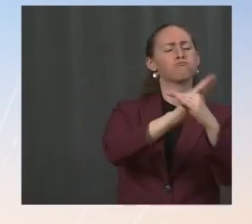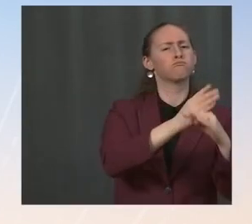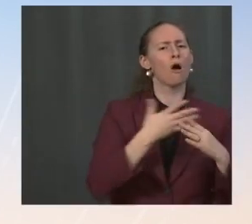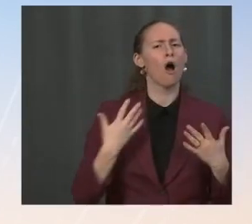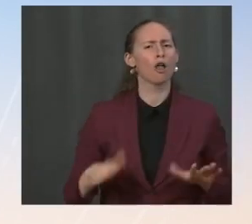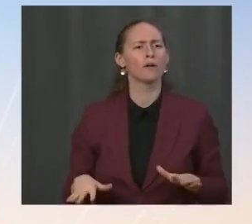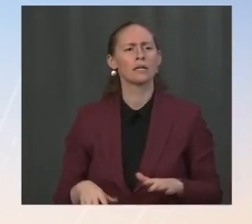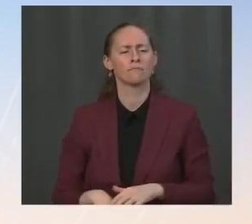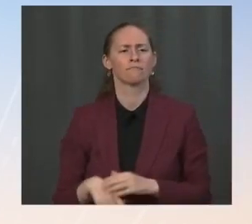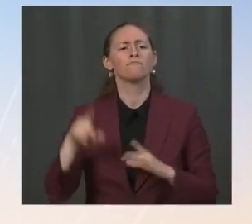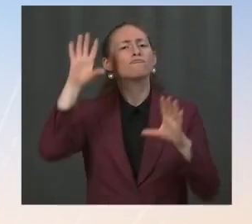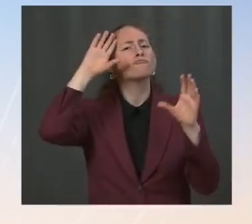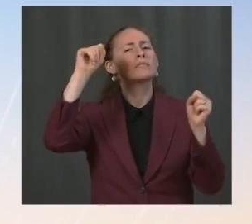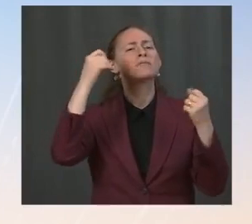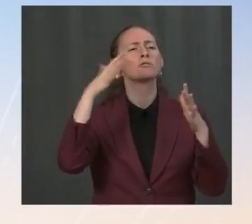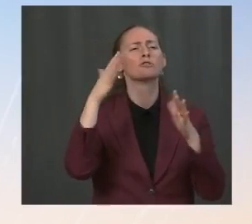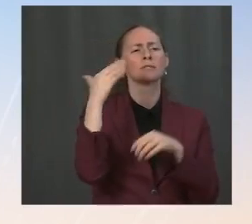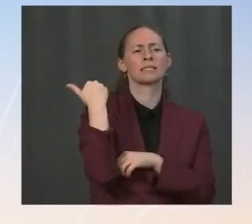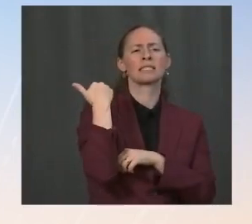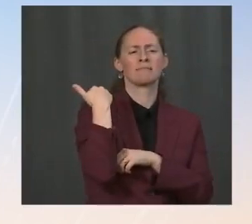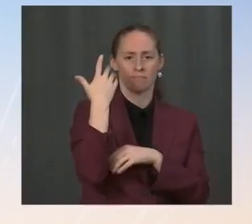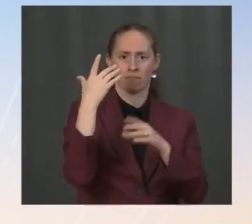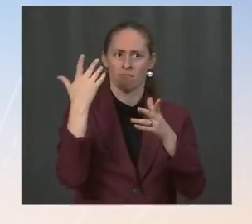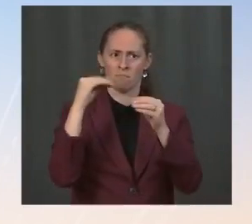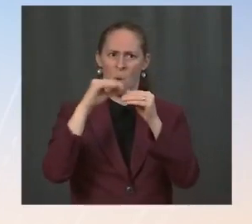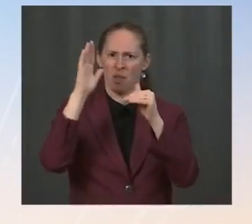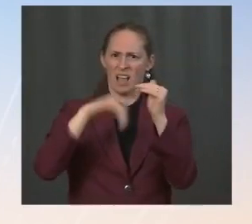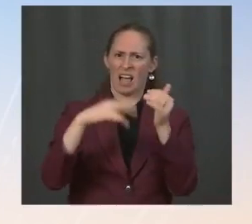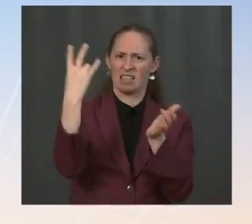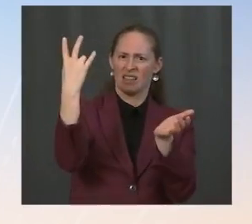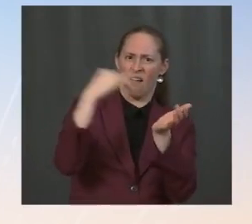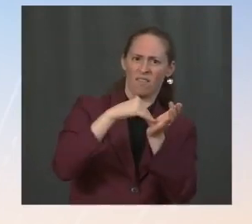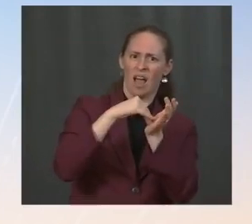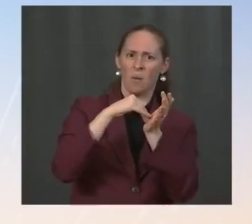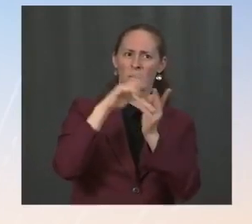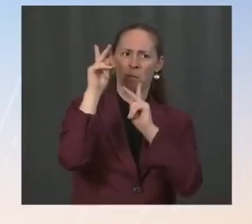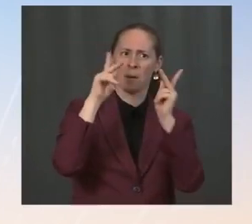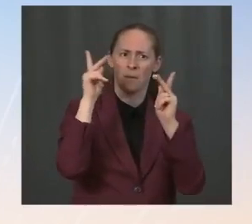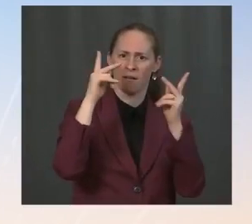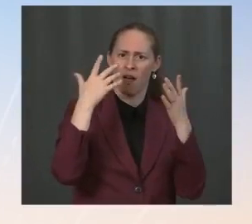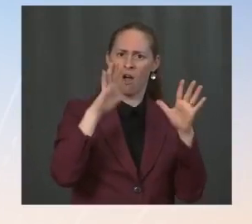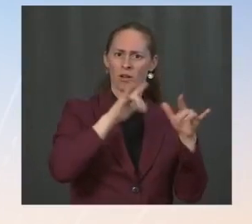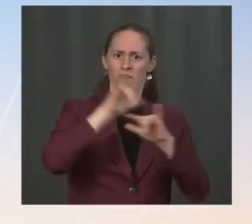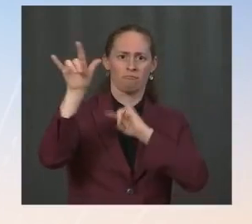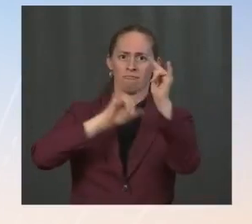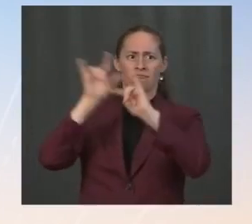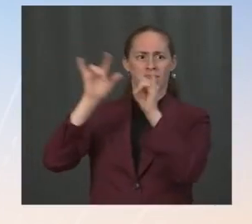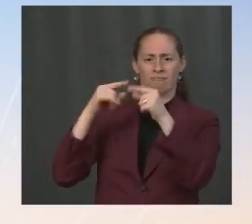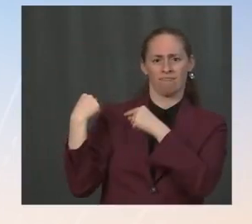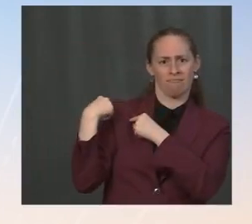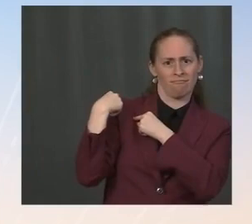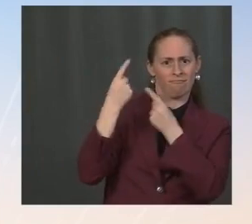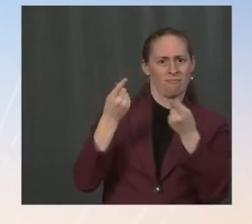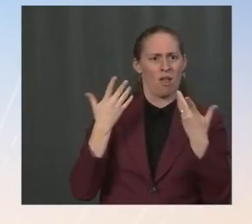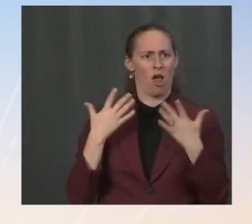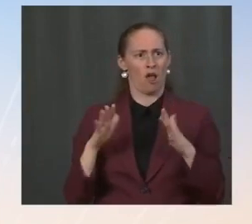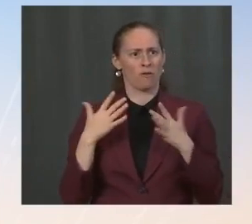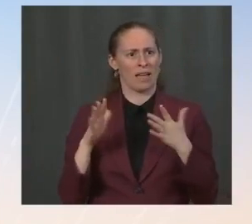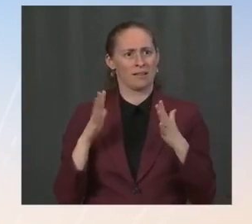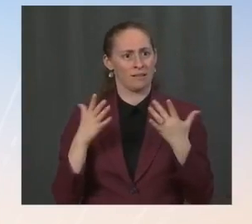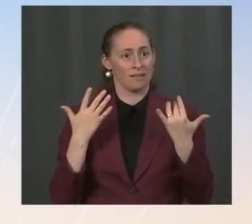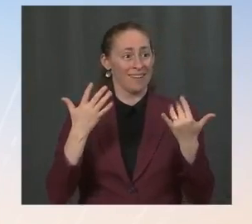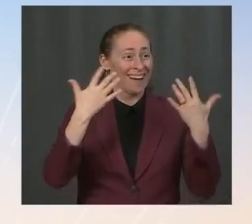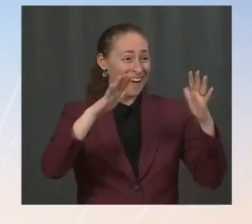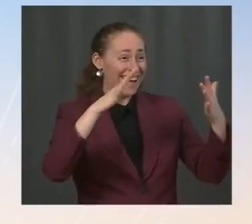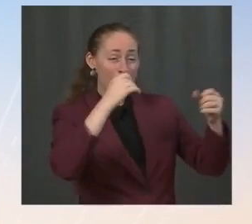just said, more than 7,000 people have been evacuated over the course of the last 12 hours. That is while there was an active attacks that were